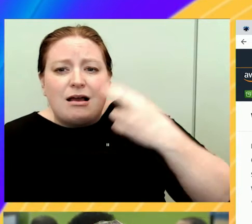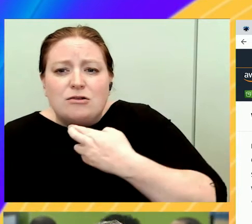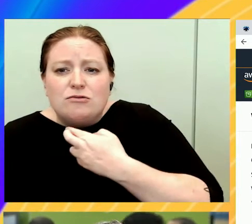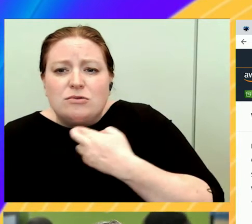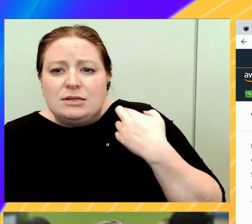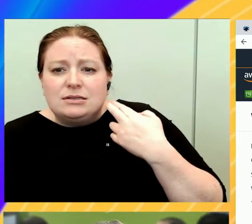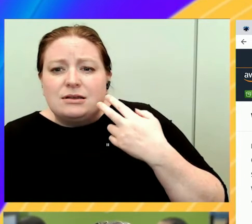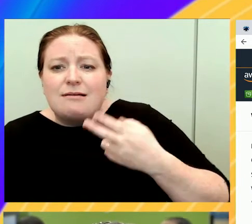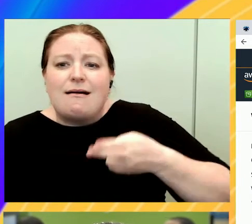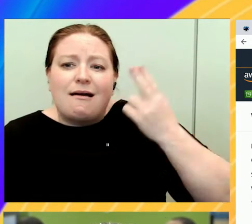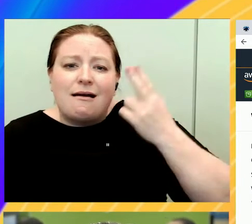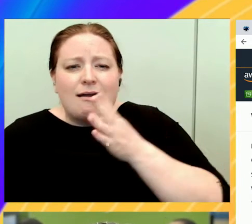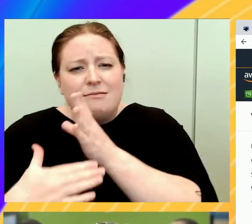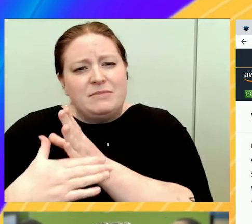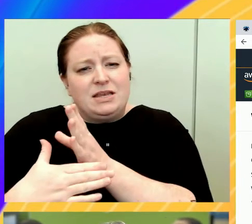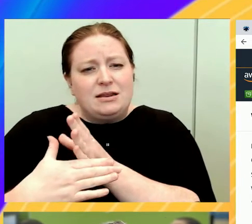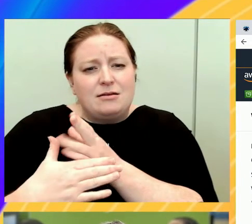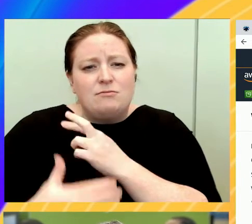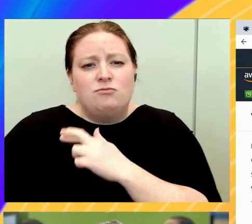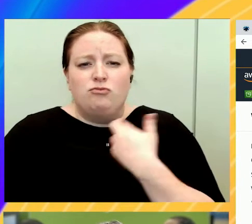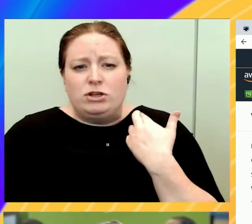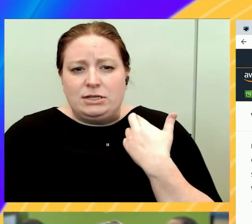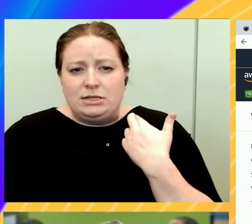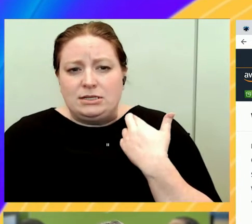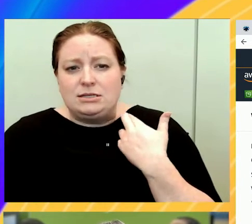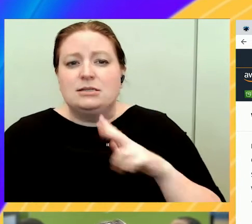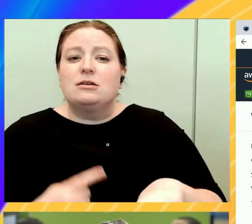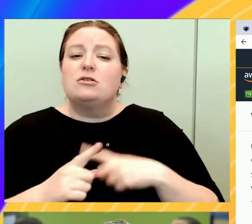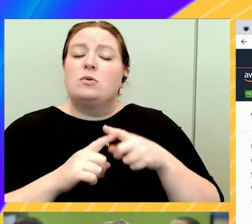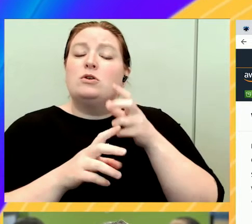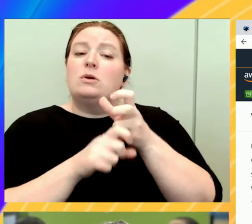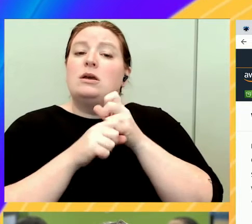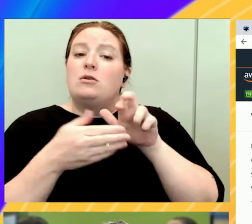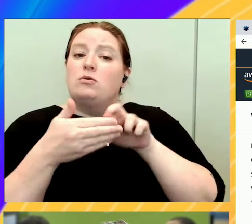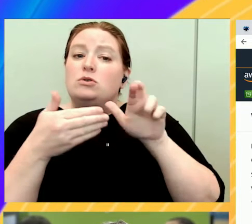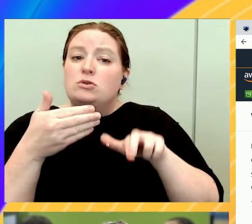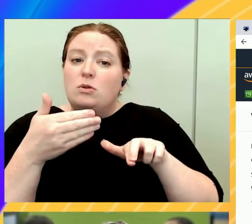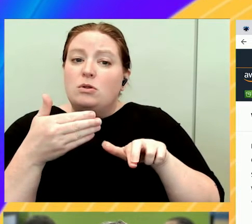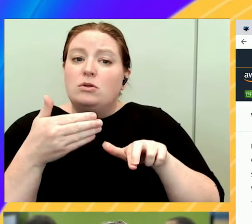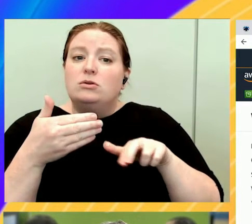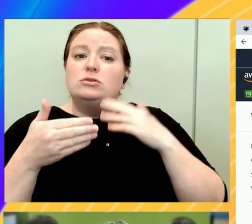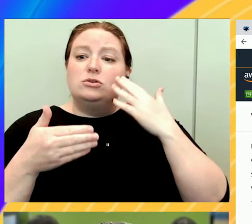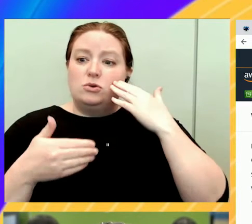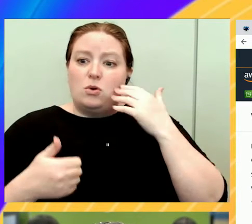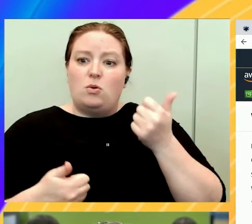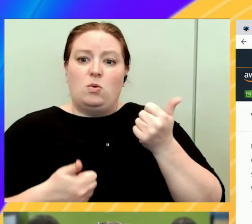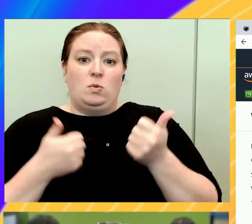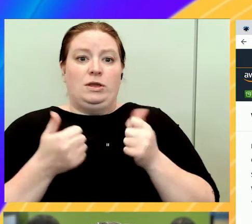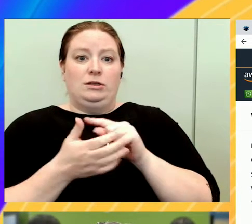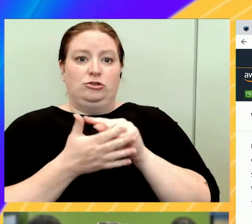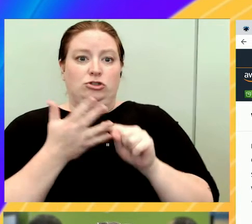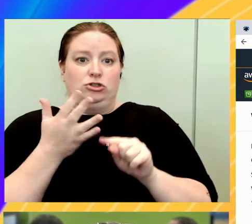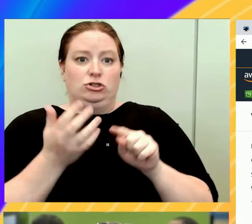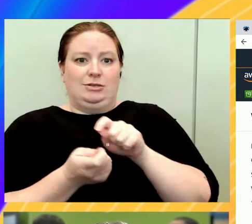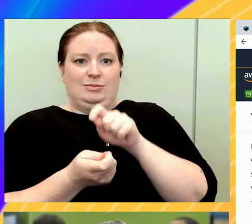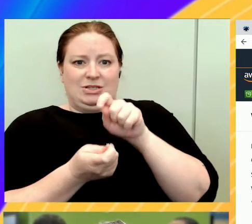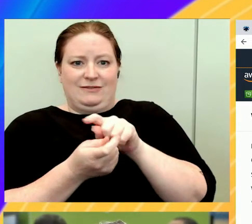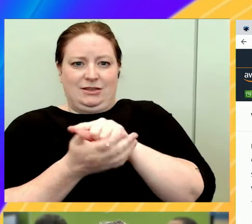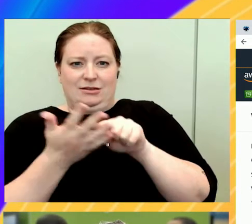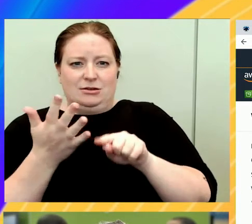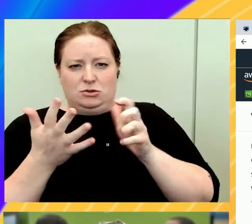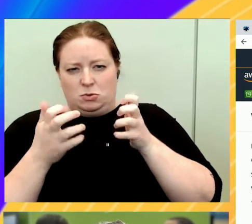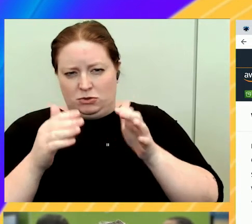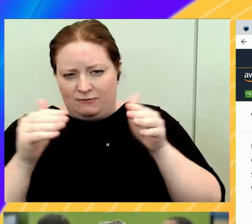what you can do is, after you get your results, you know which specific items to focus on, because obviously you want